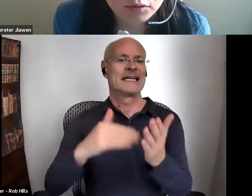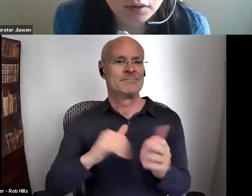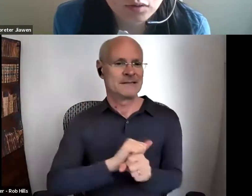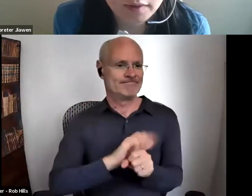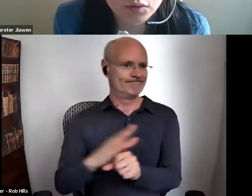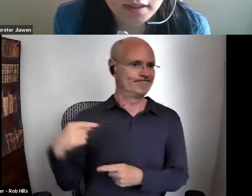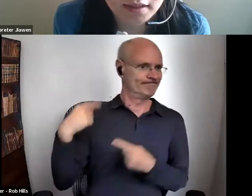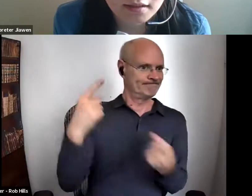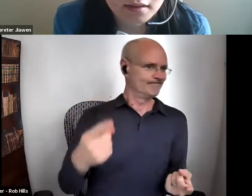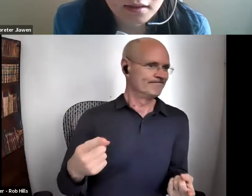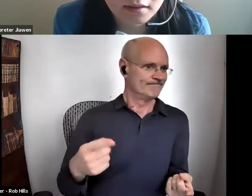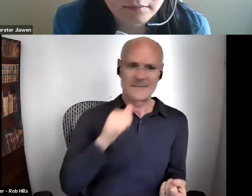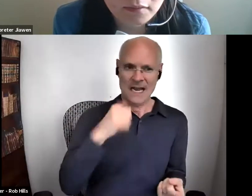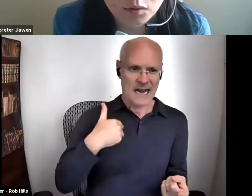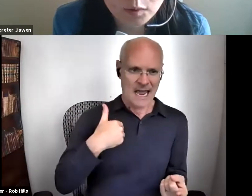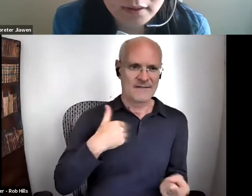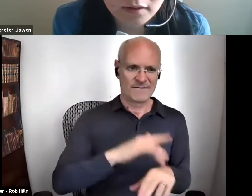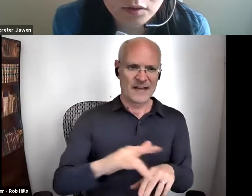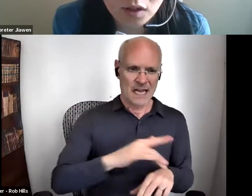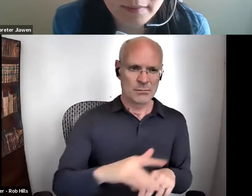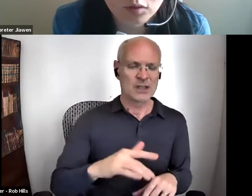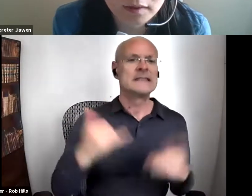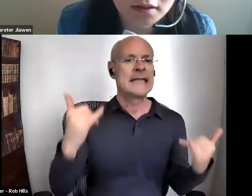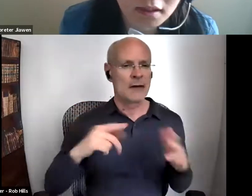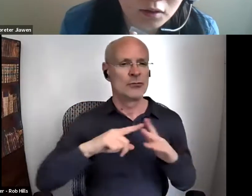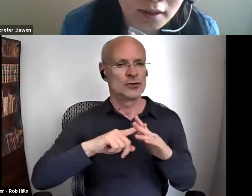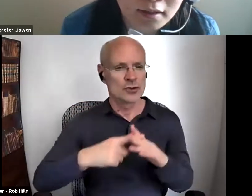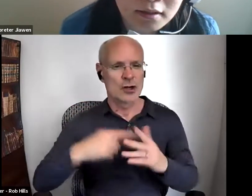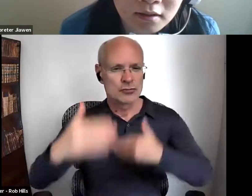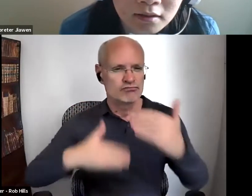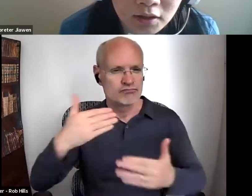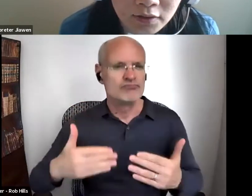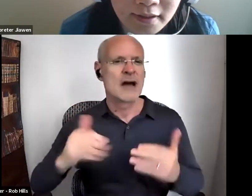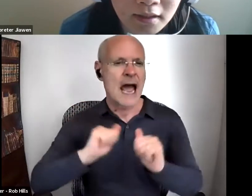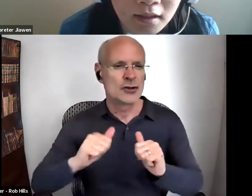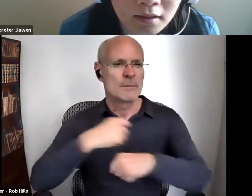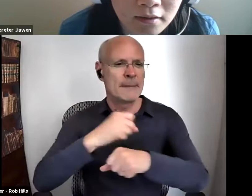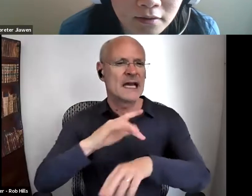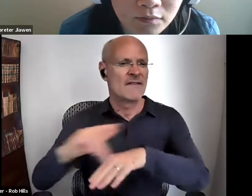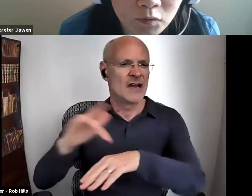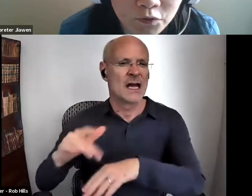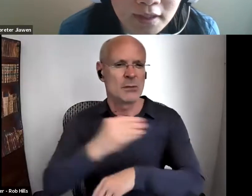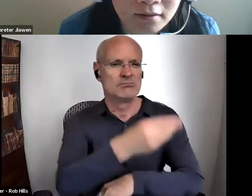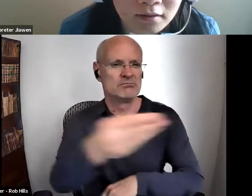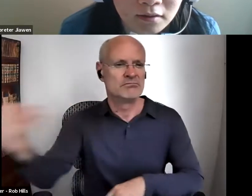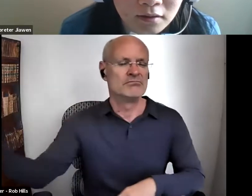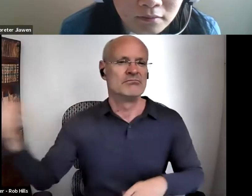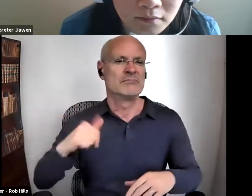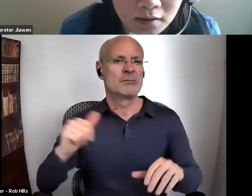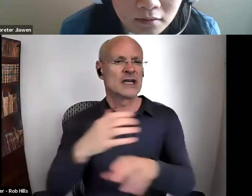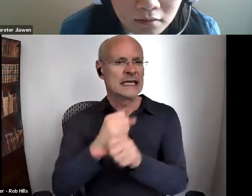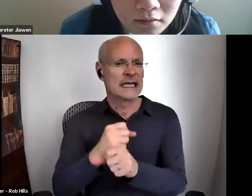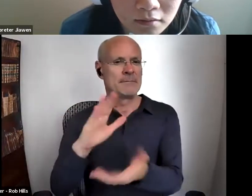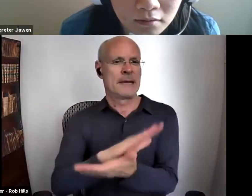definitely make sure we consider that we have some hard copies. It's definitely on the list of things to do. And in terms of